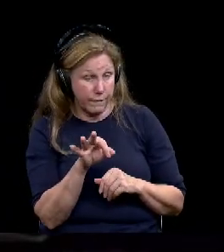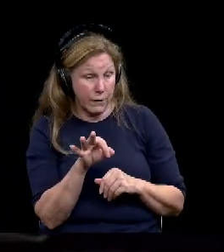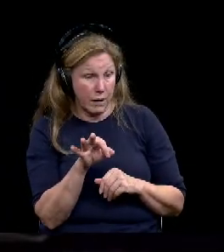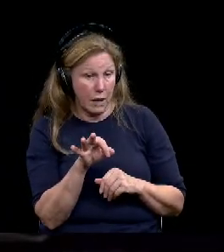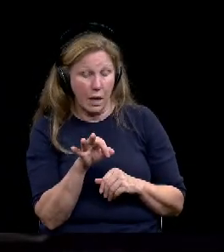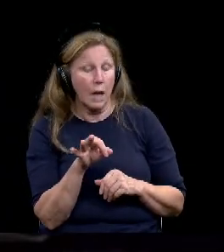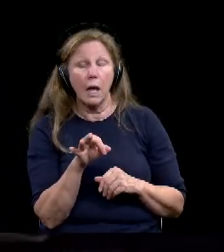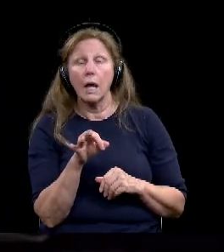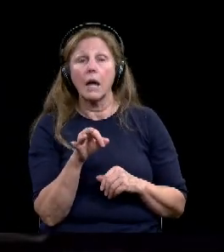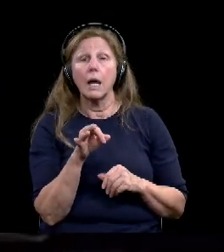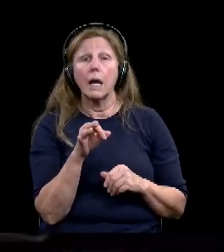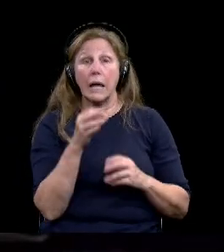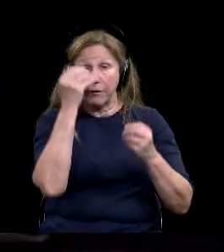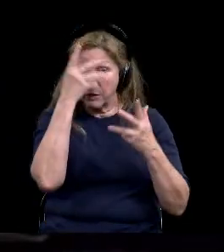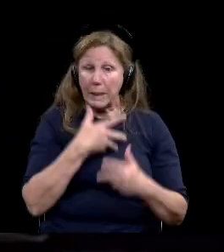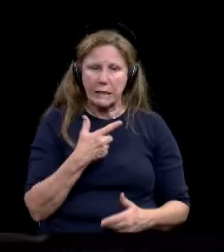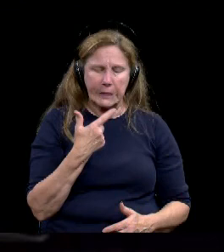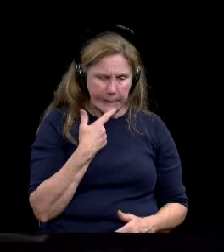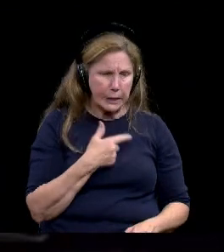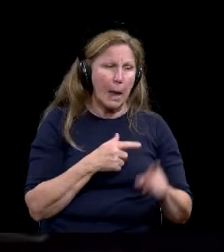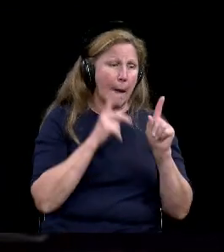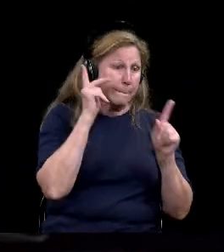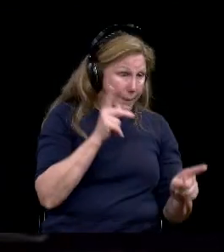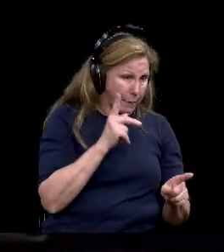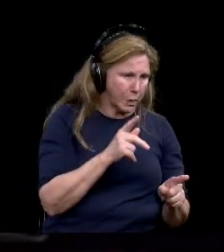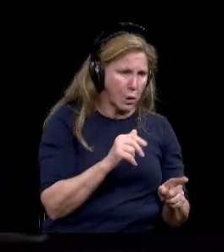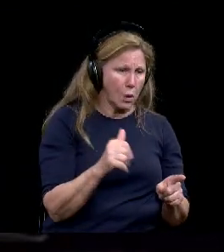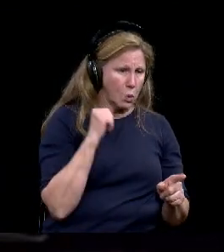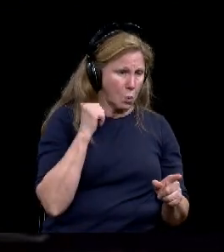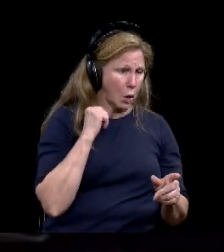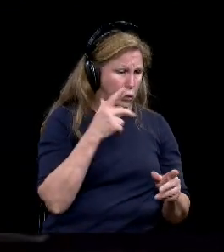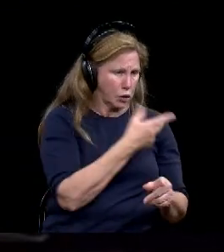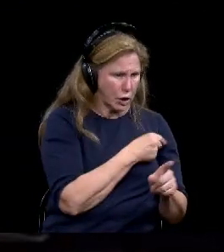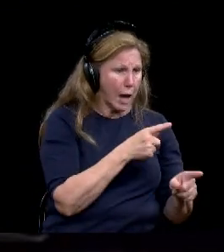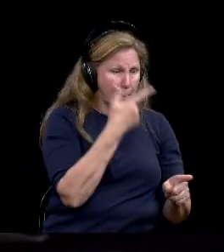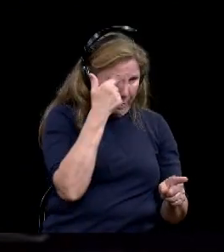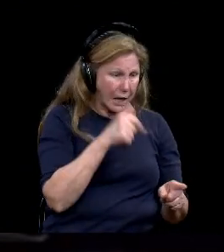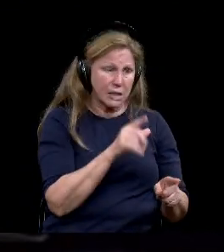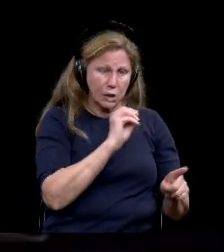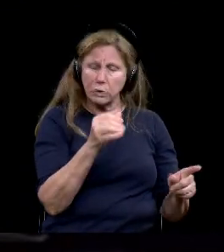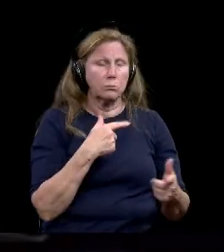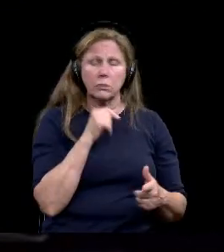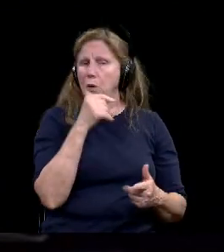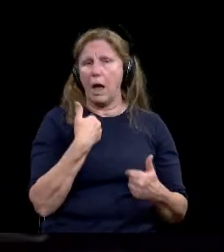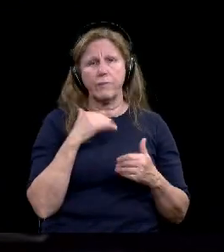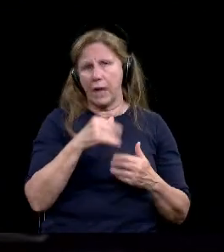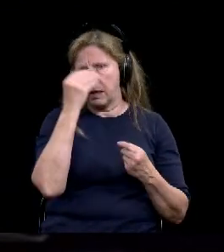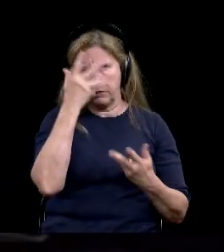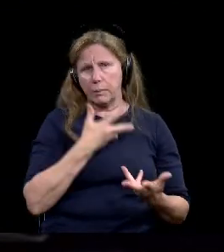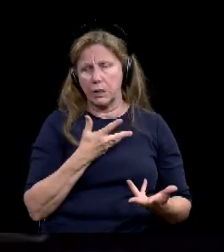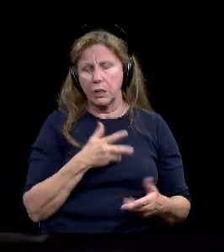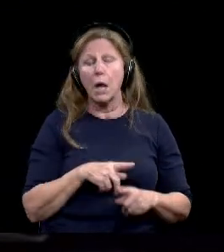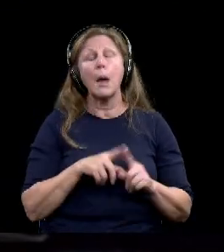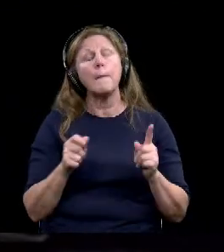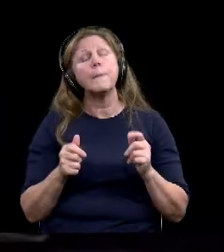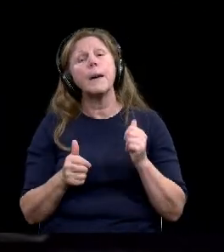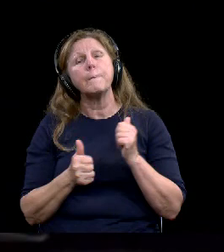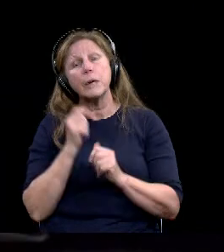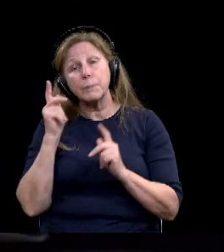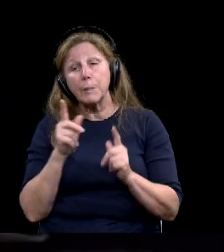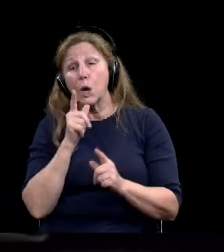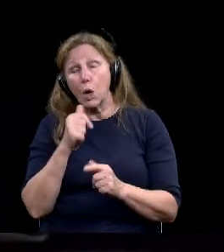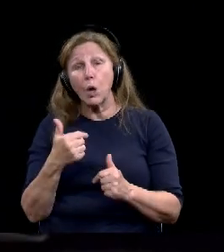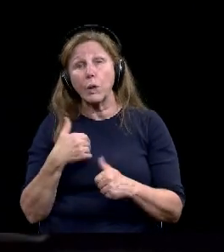shows us our populations that are getting vaccinated, we can say that there are less, those that are not are more likely to be uninsured